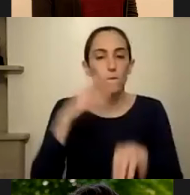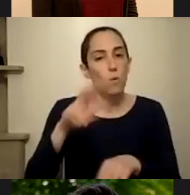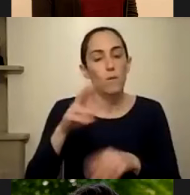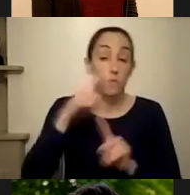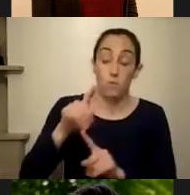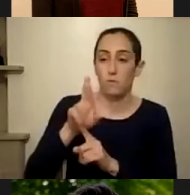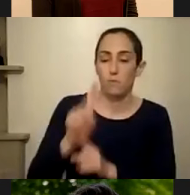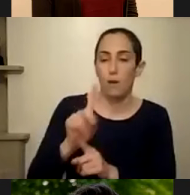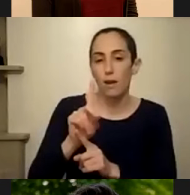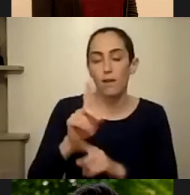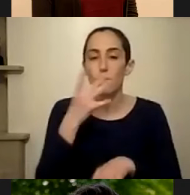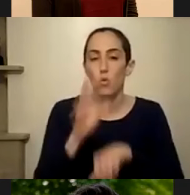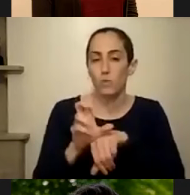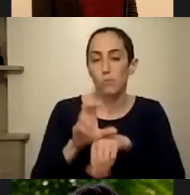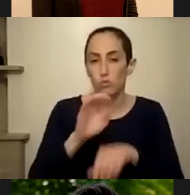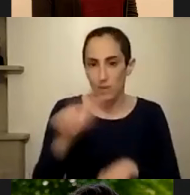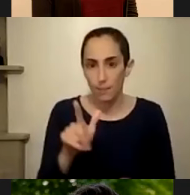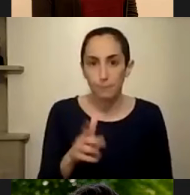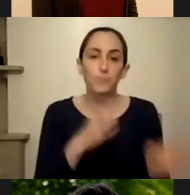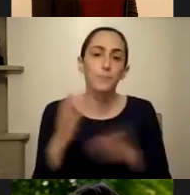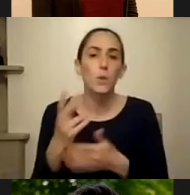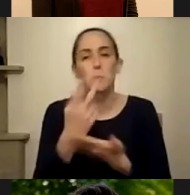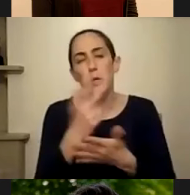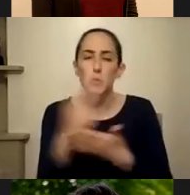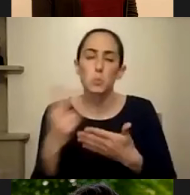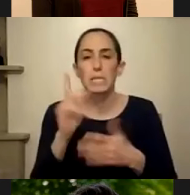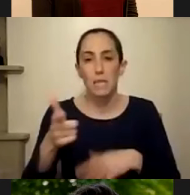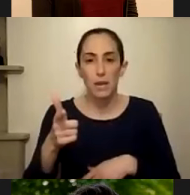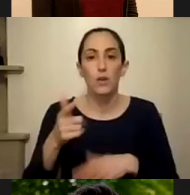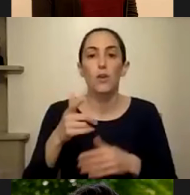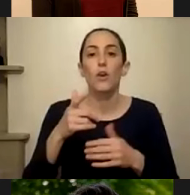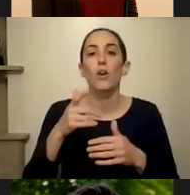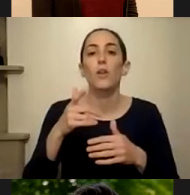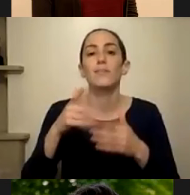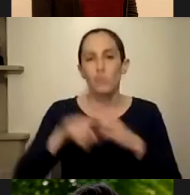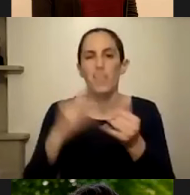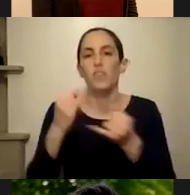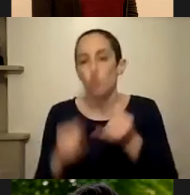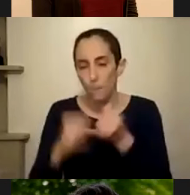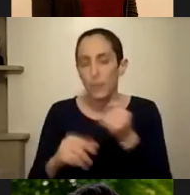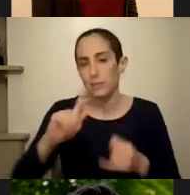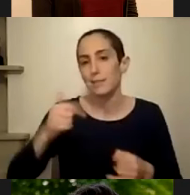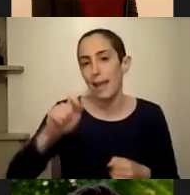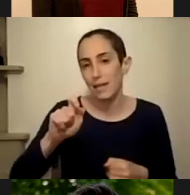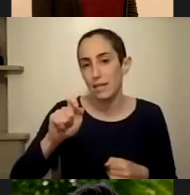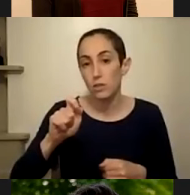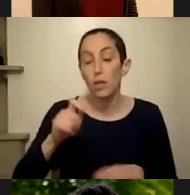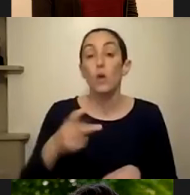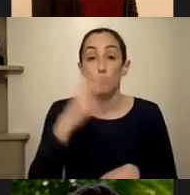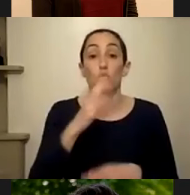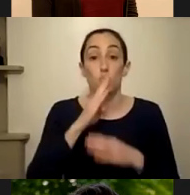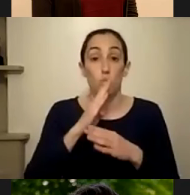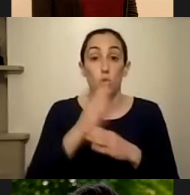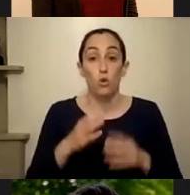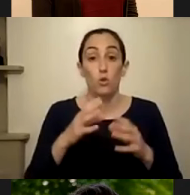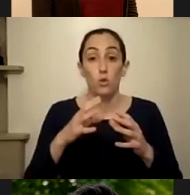later, to enter the terminal stage. So the two daughter cells are completely separated from each other.